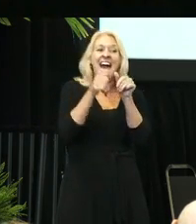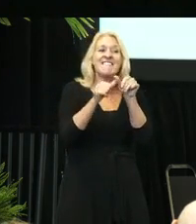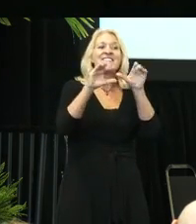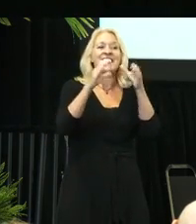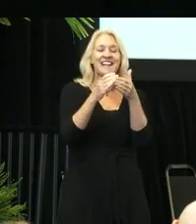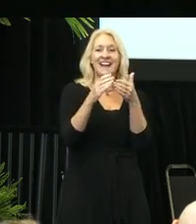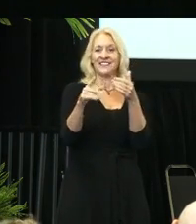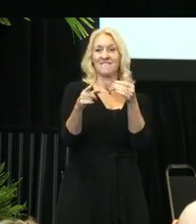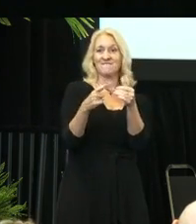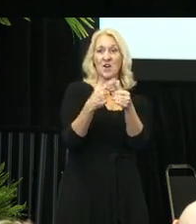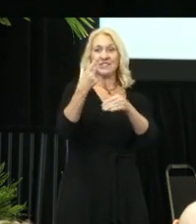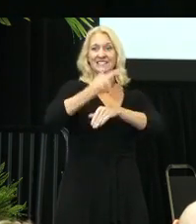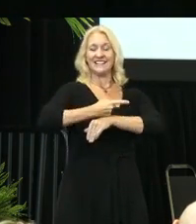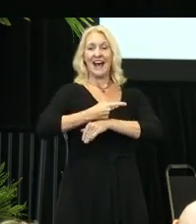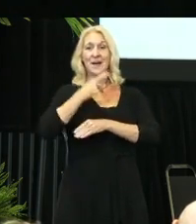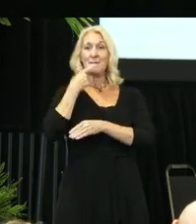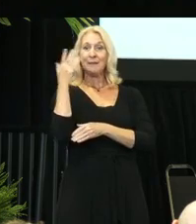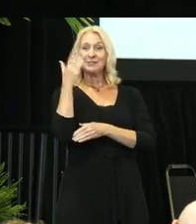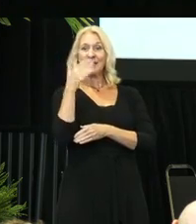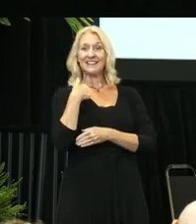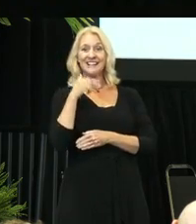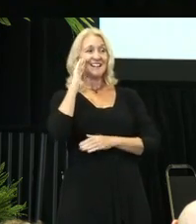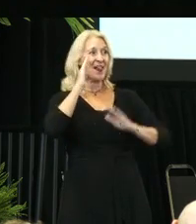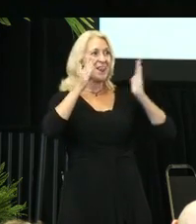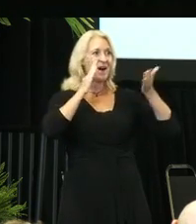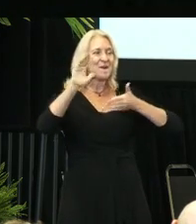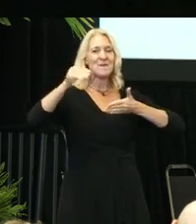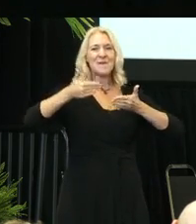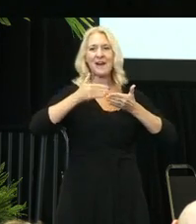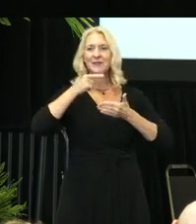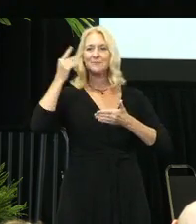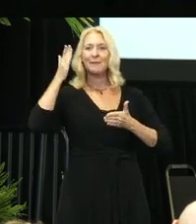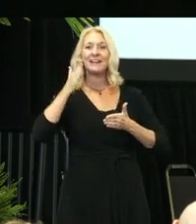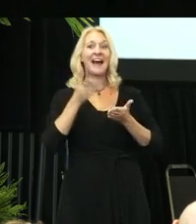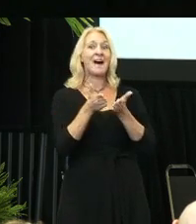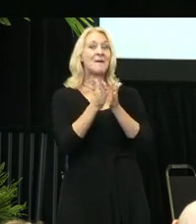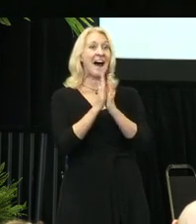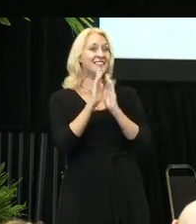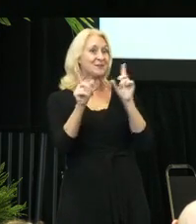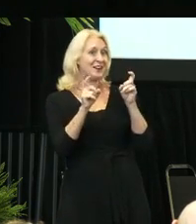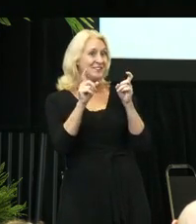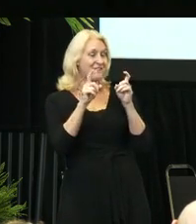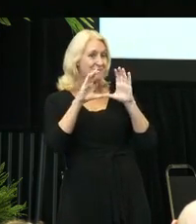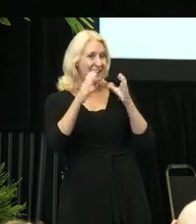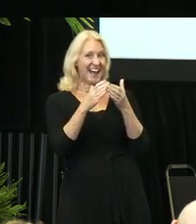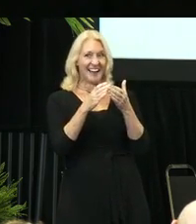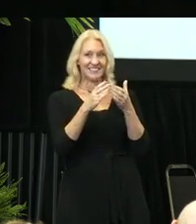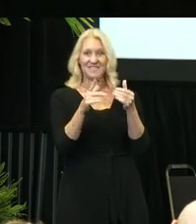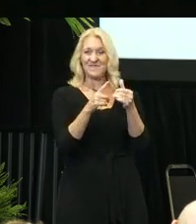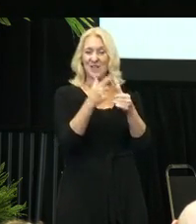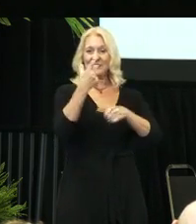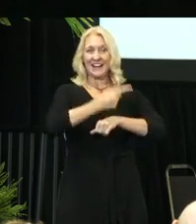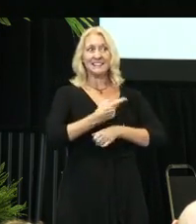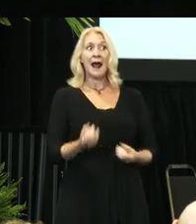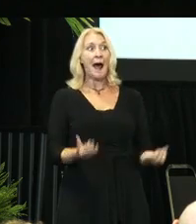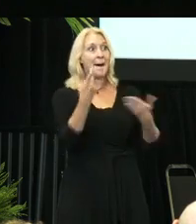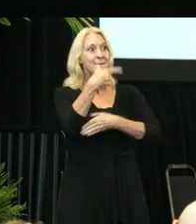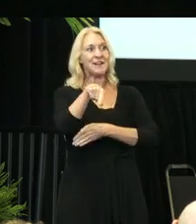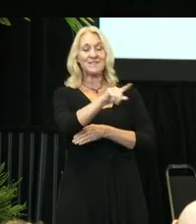public speaking now. I come in and I say, hello, welcome to public speaking. And I've got a question for you all. How many of you sitting out